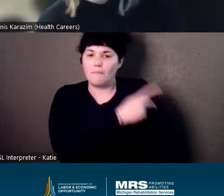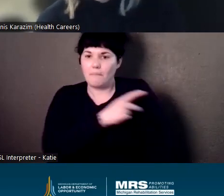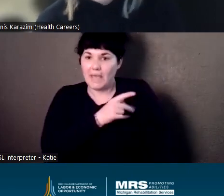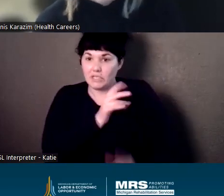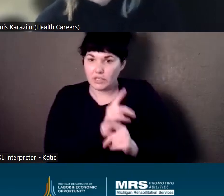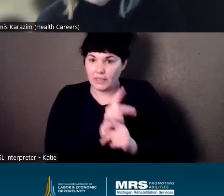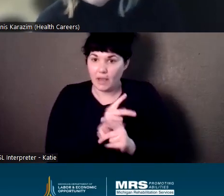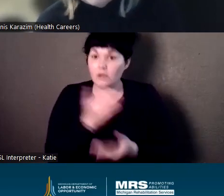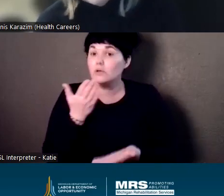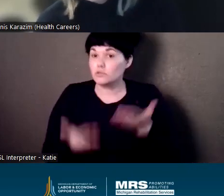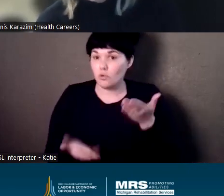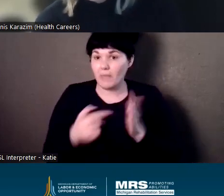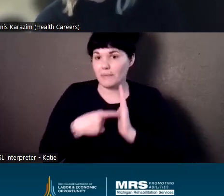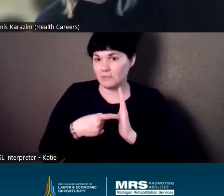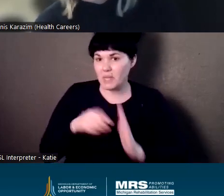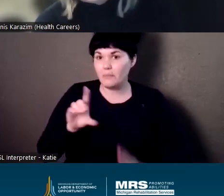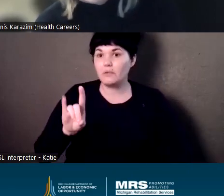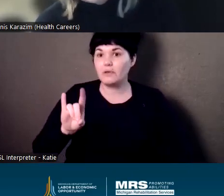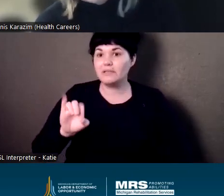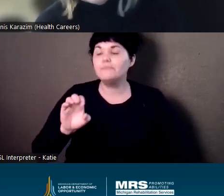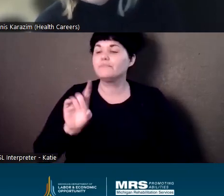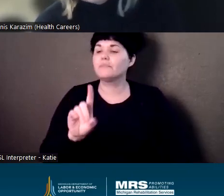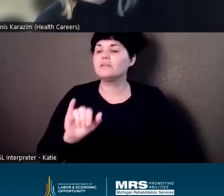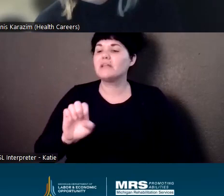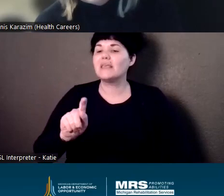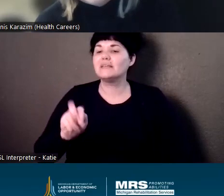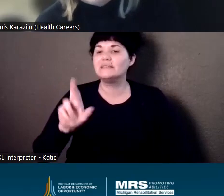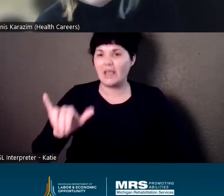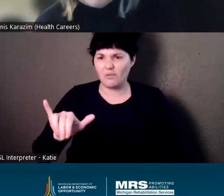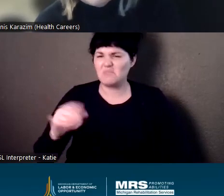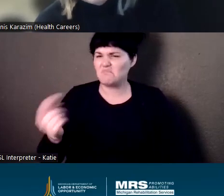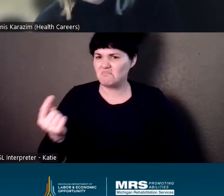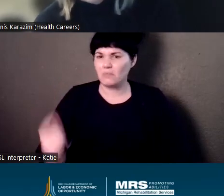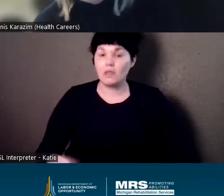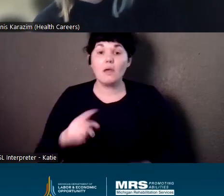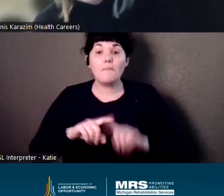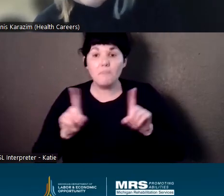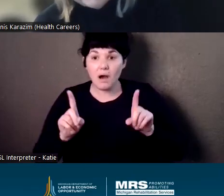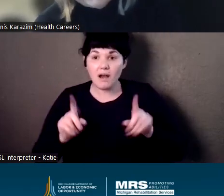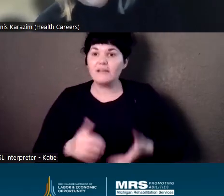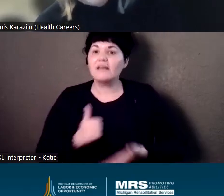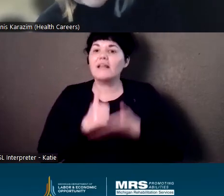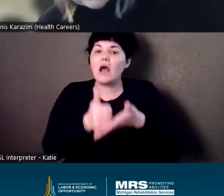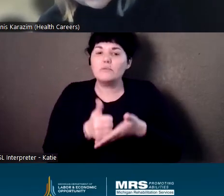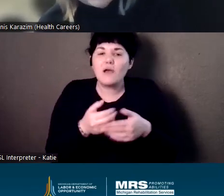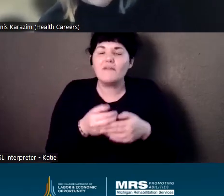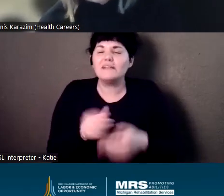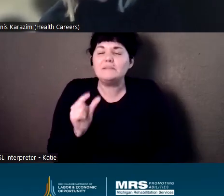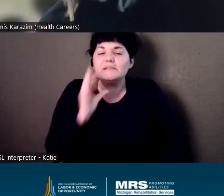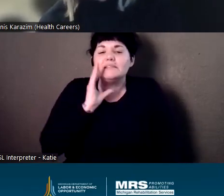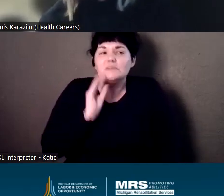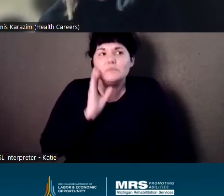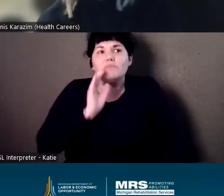in dietary or one of those. But what that does is get you a foot in the door, where then you start building a relationship with